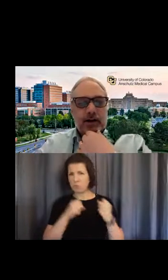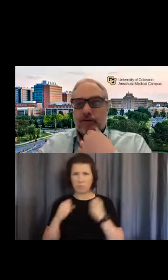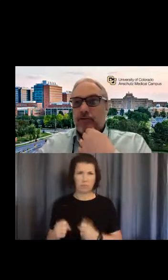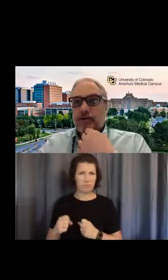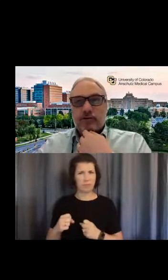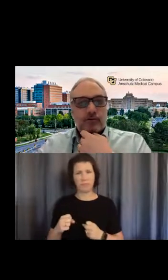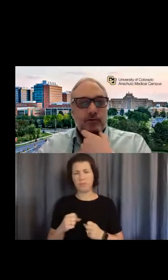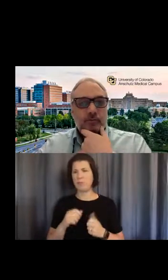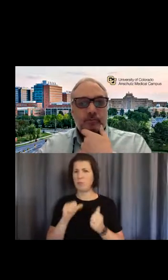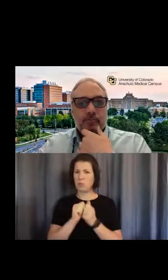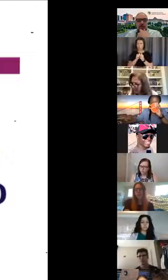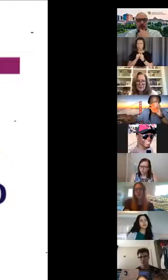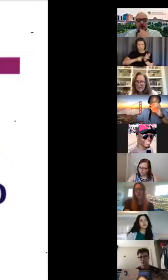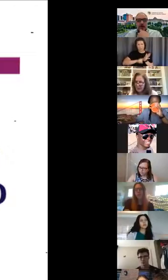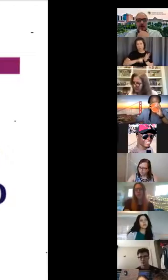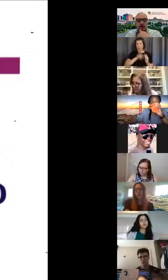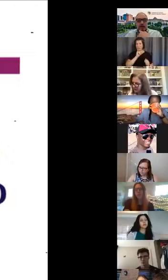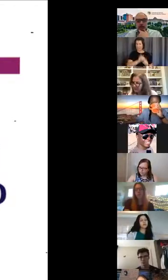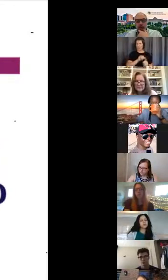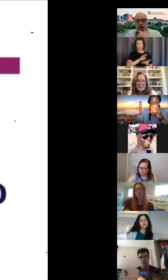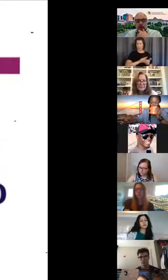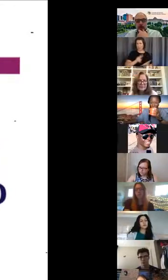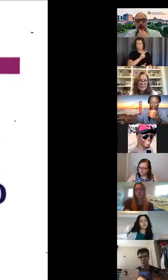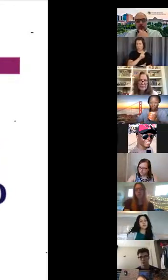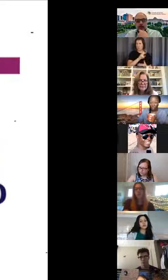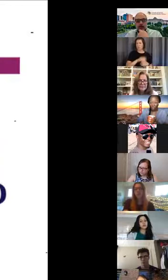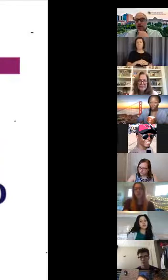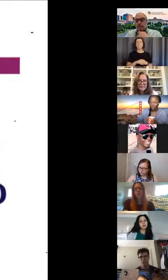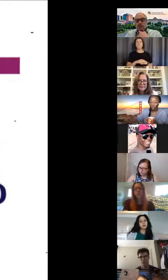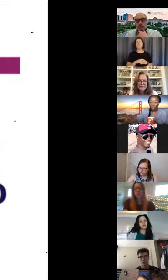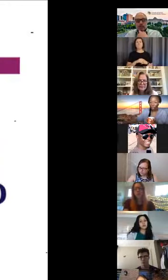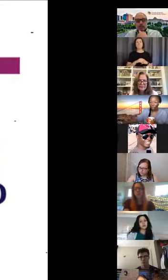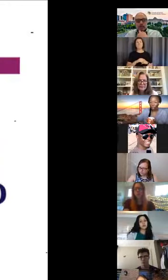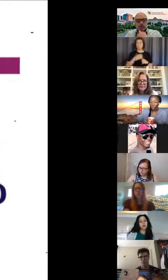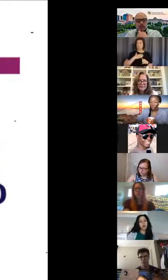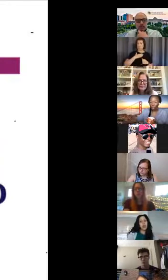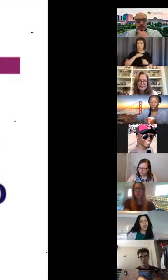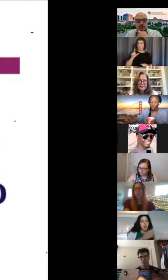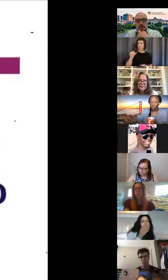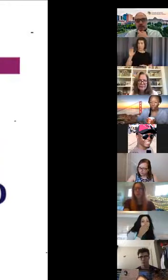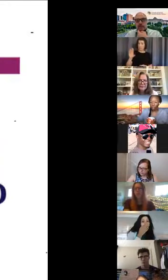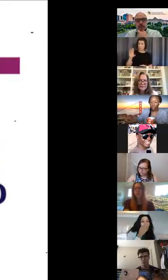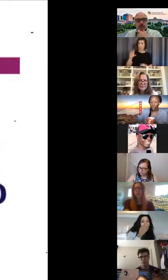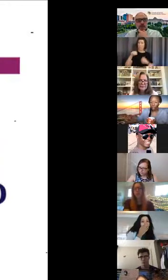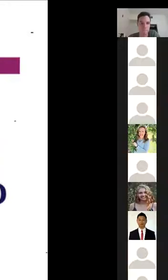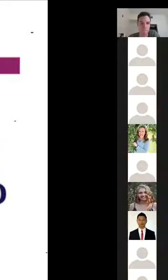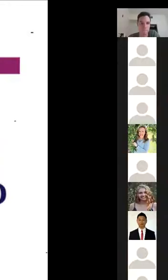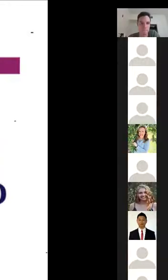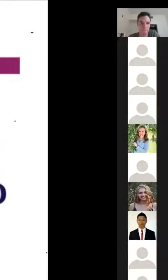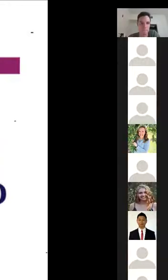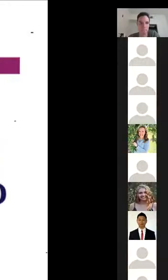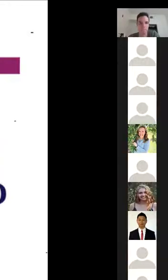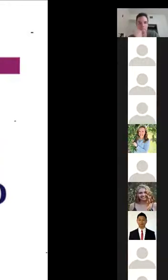heavy research area. And then my laboratory was in a building owned by Texas Children's Hospital,